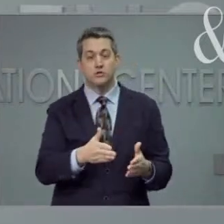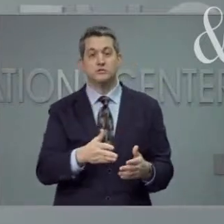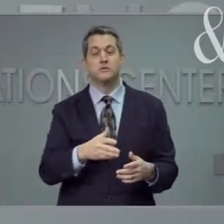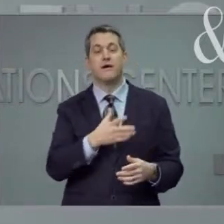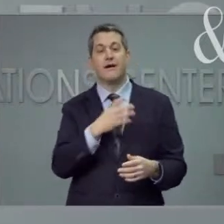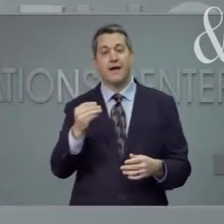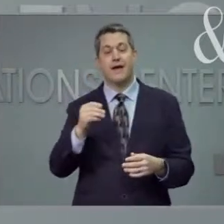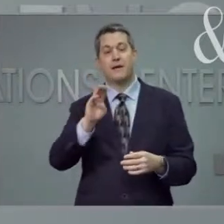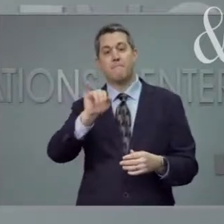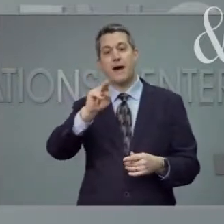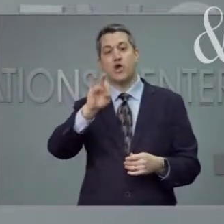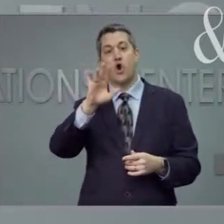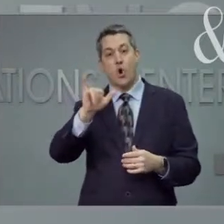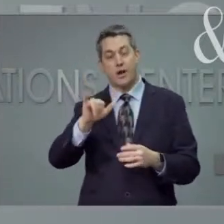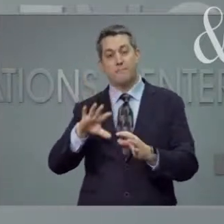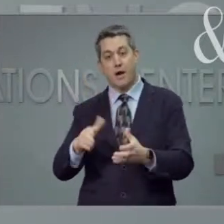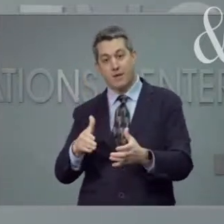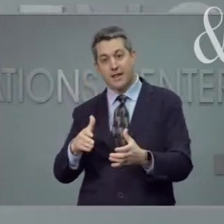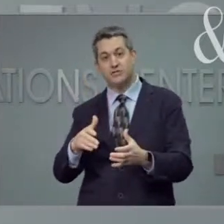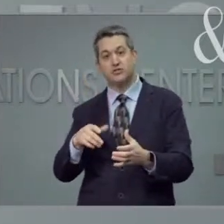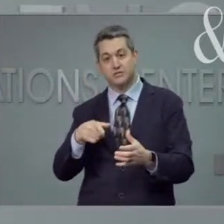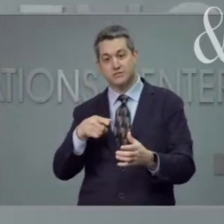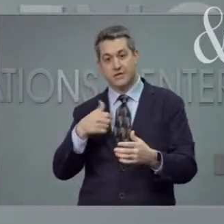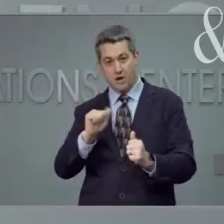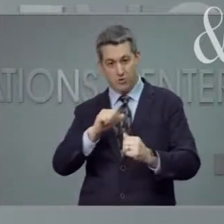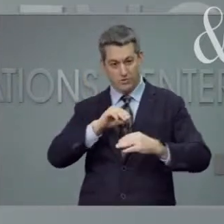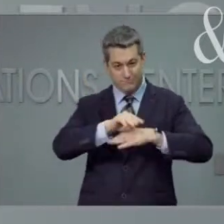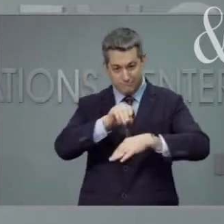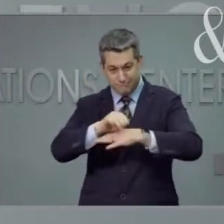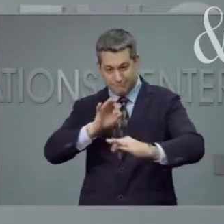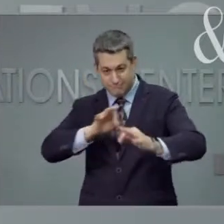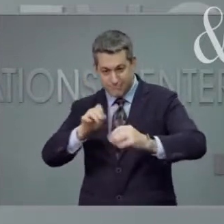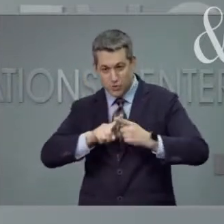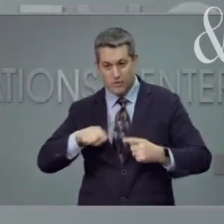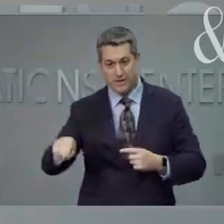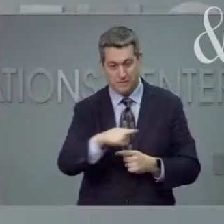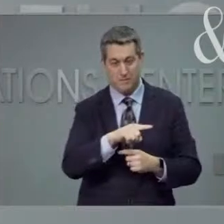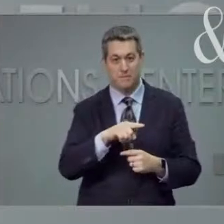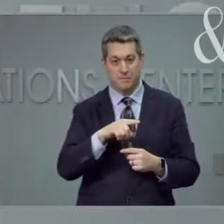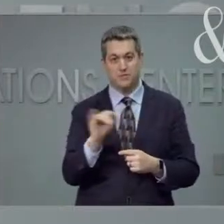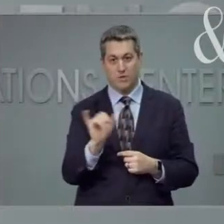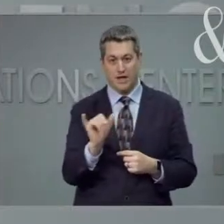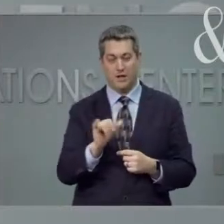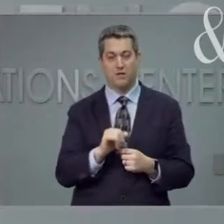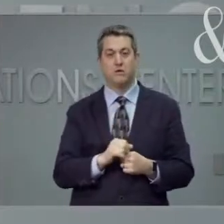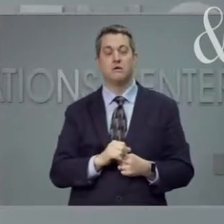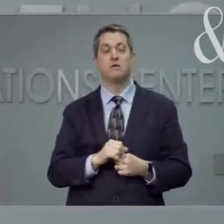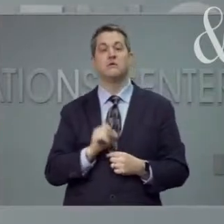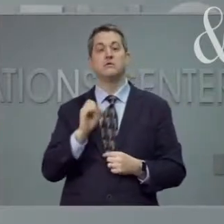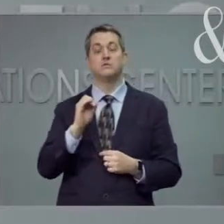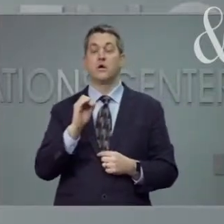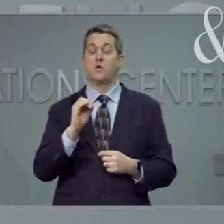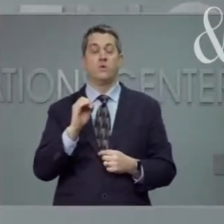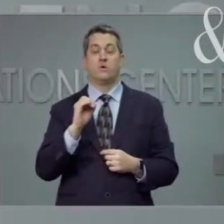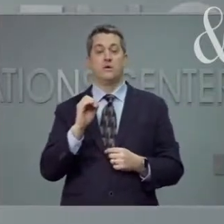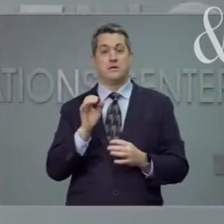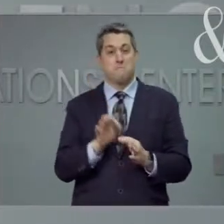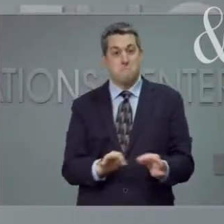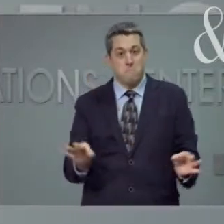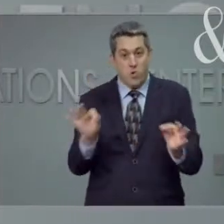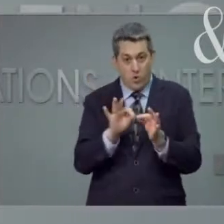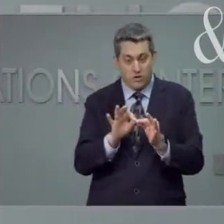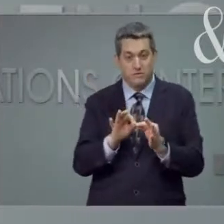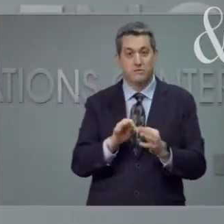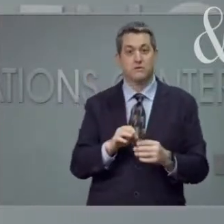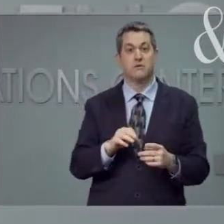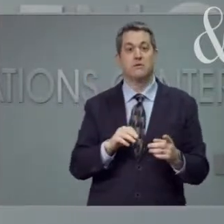marginalized populations for a very long time to try to understand this. And we have to really make sure that we understand that there are real reasons